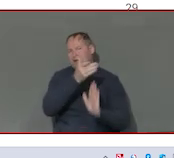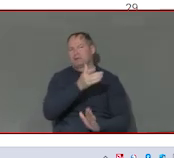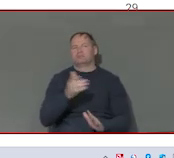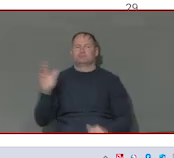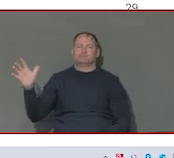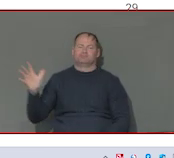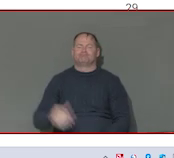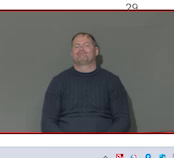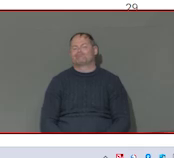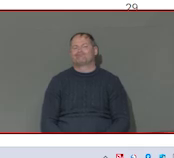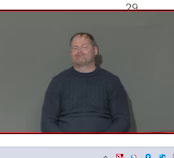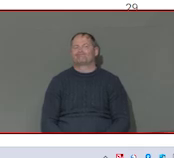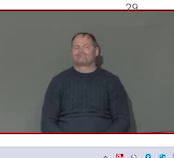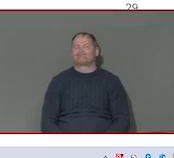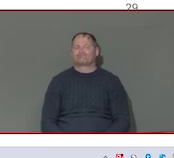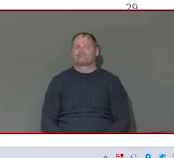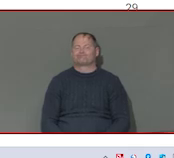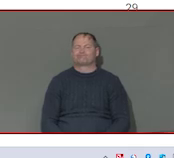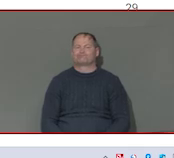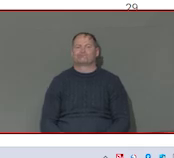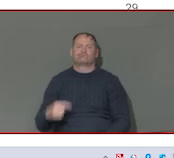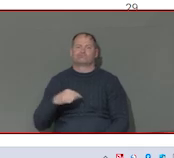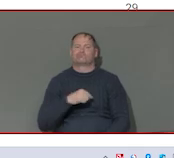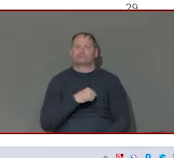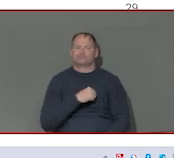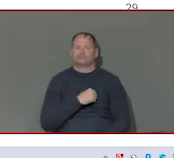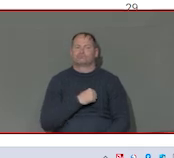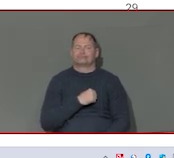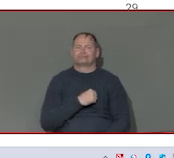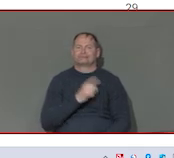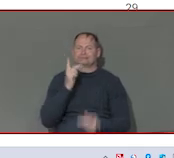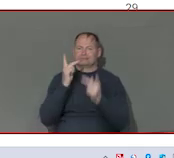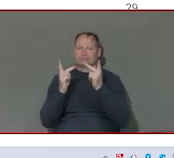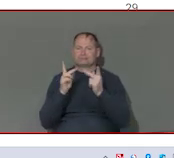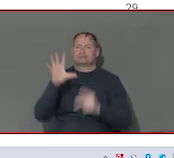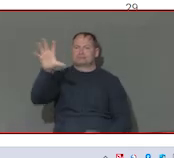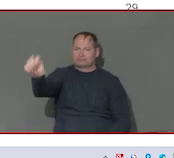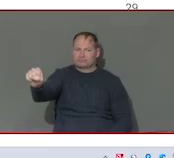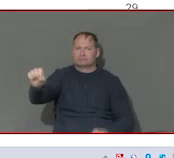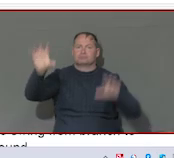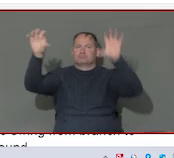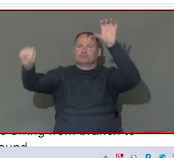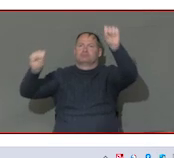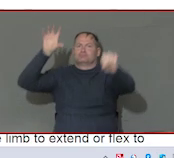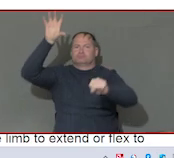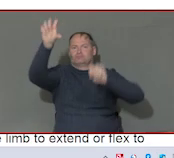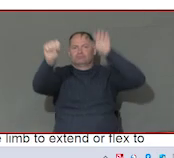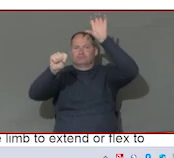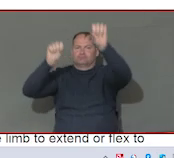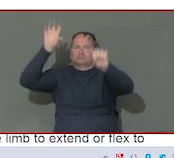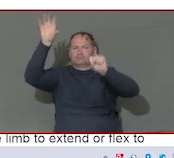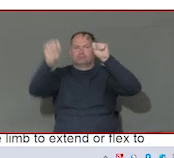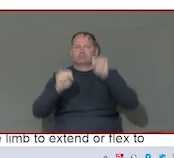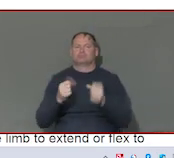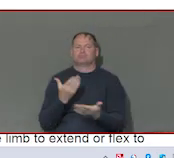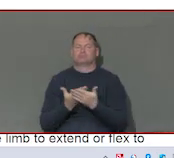arms, it makes it easier for us to grasp and also to swing from the branches.